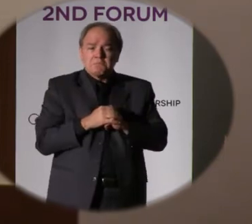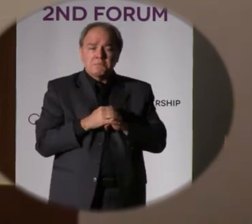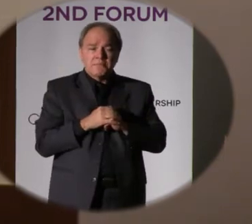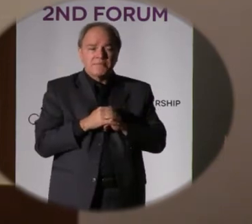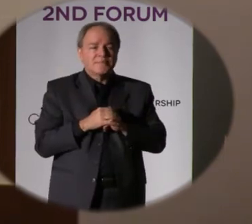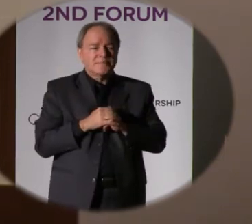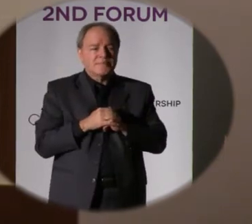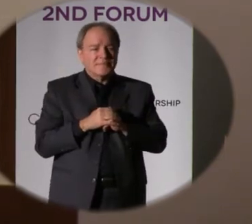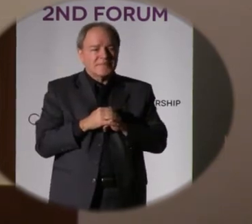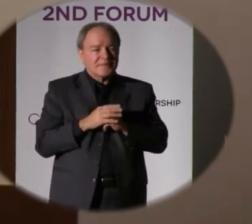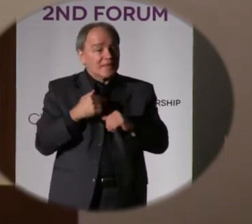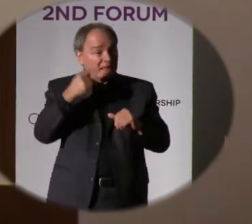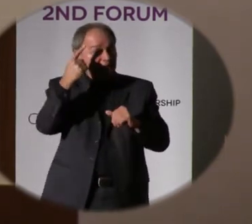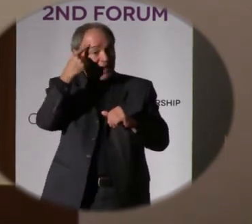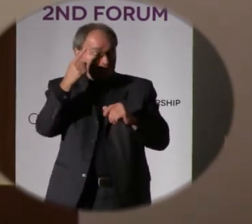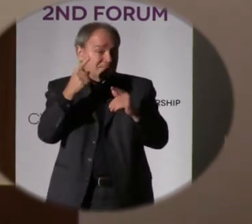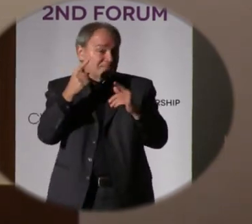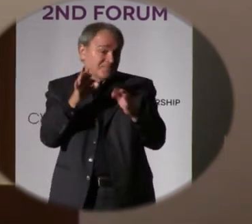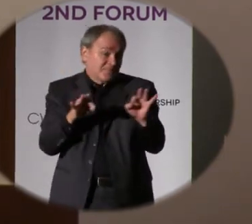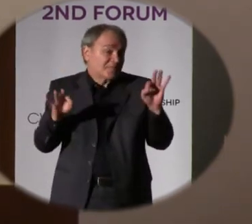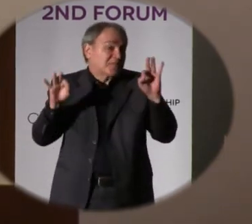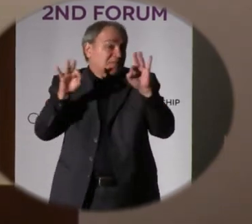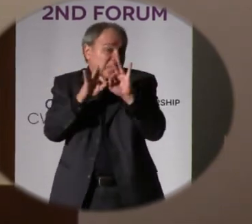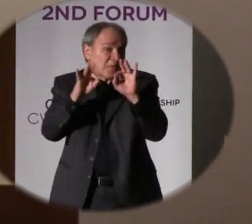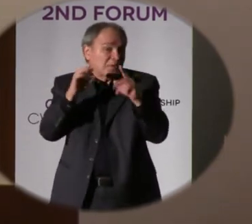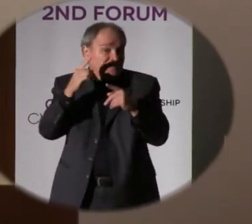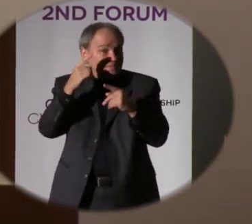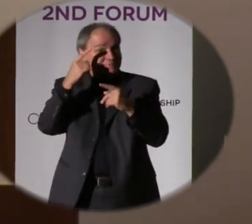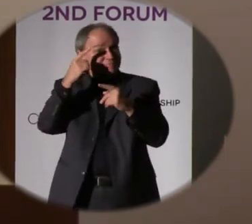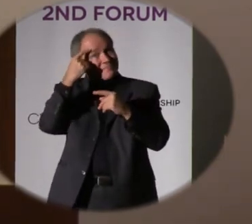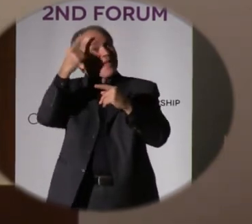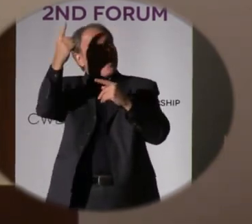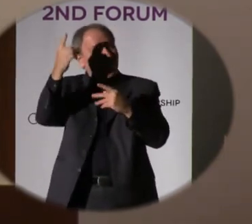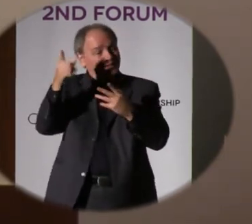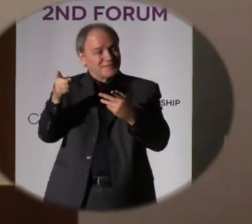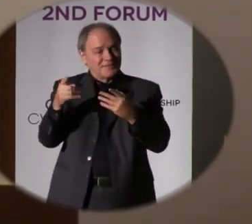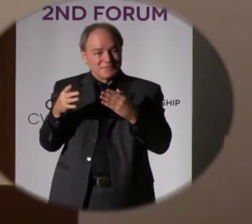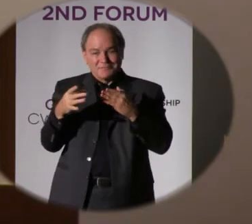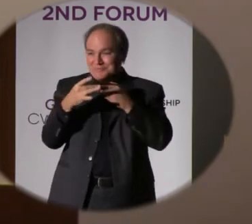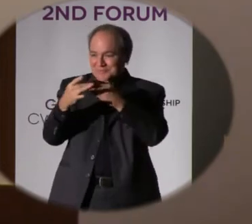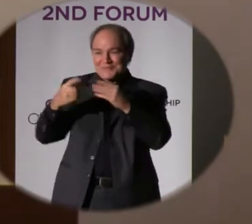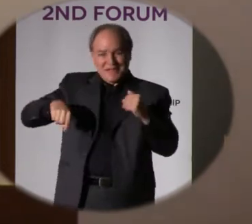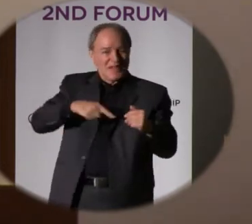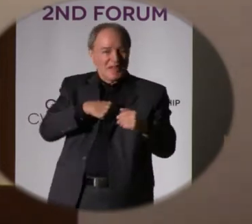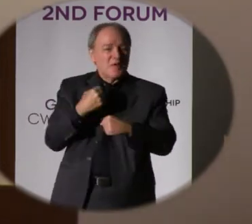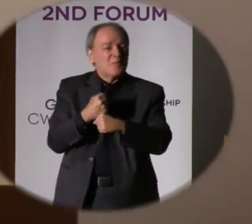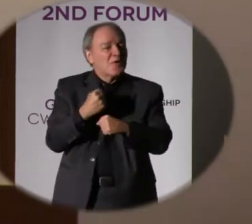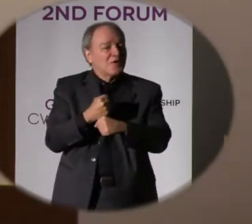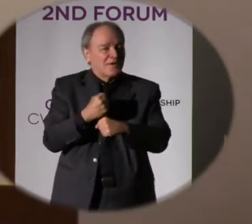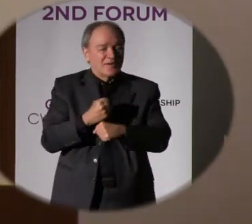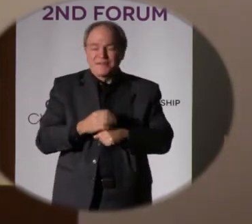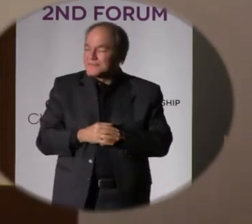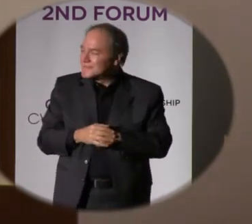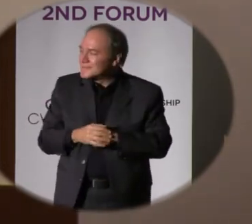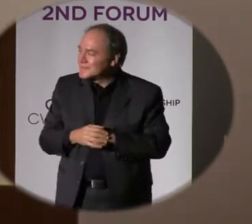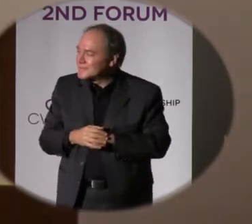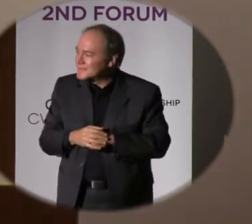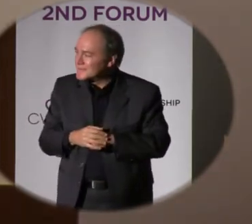concept that will guide our work today, too. And I'm privileged to have the opportunity to